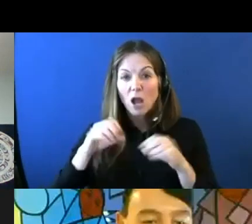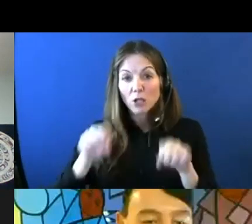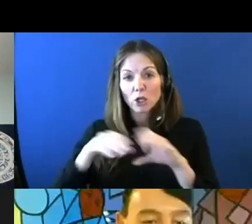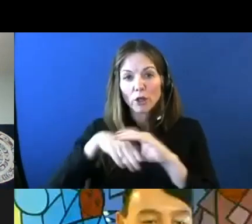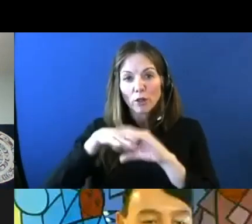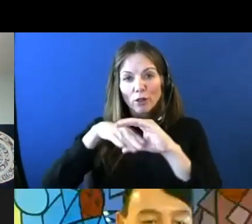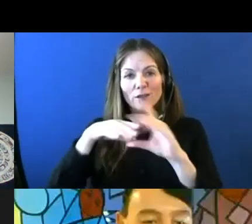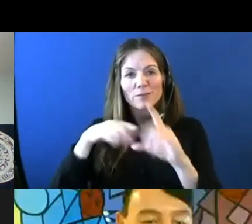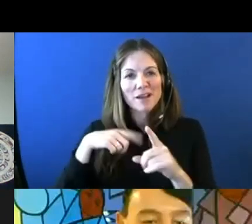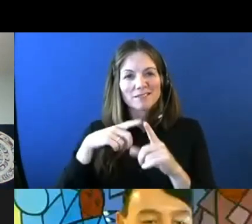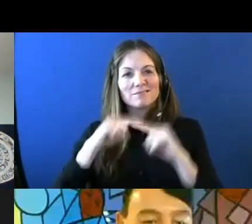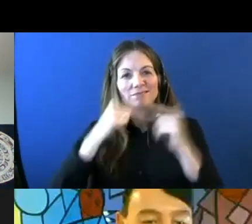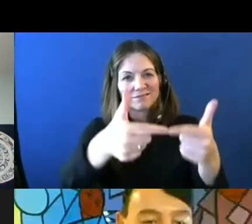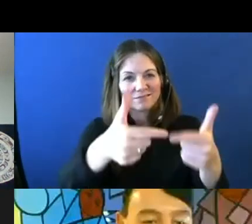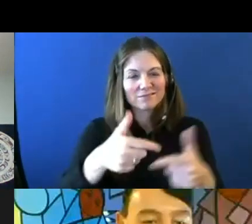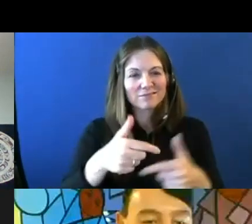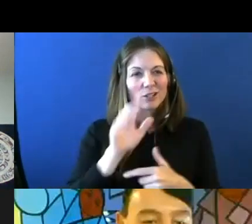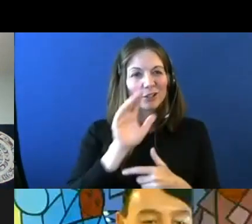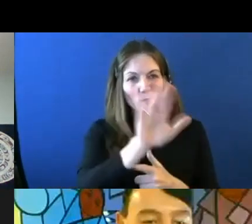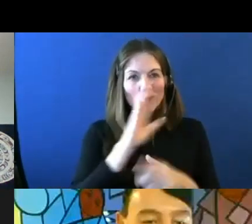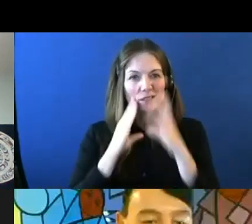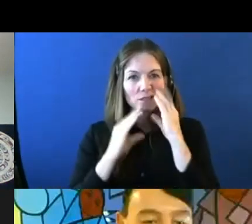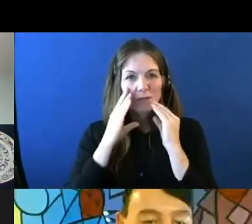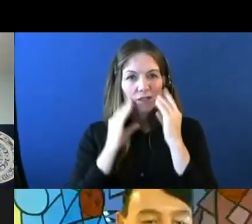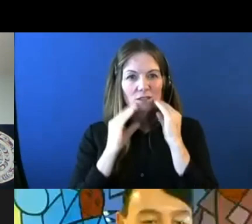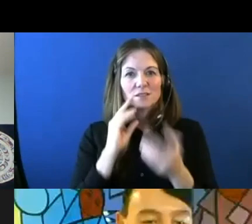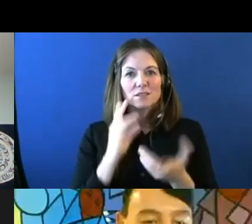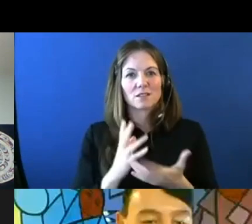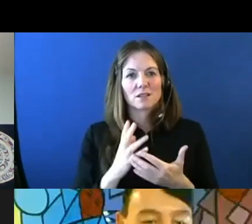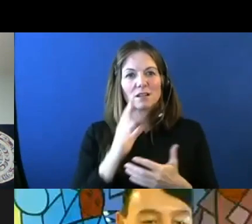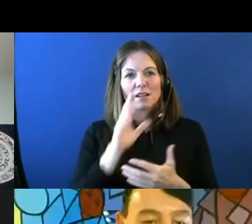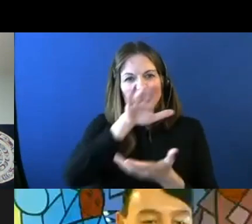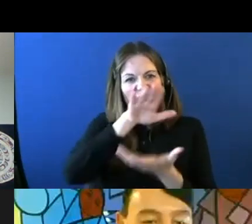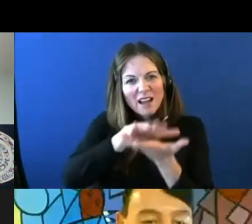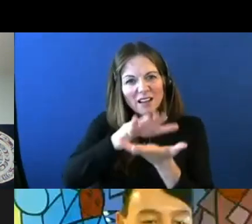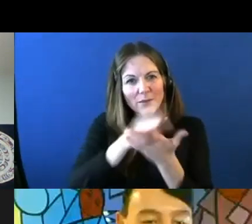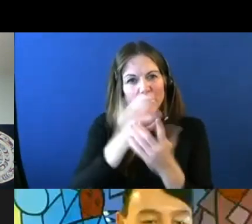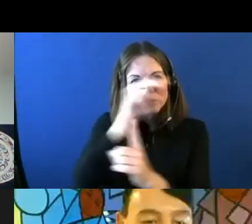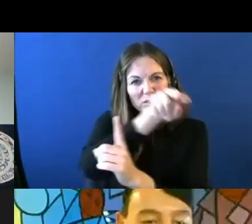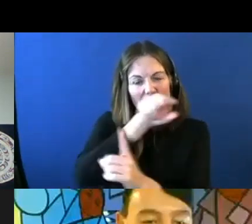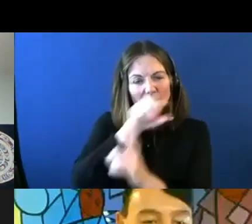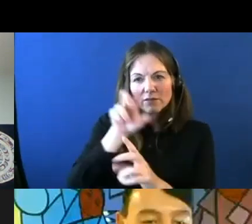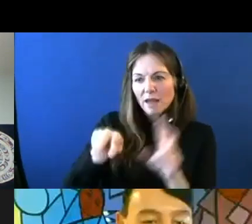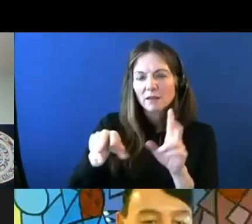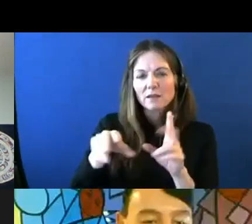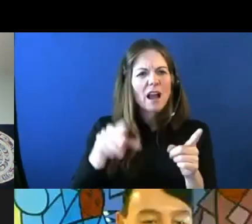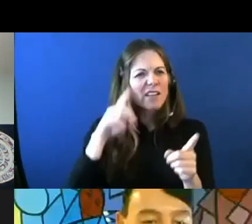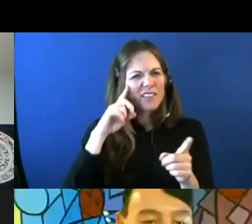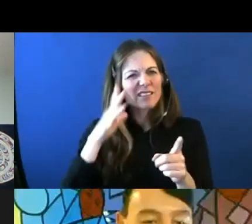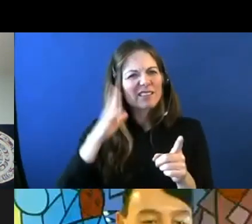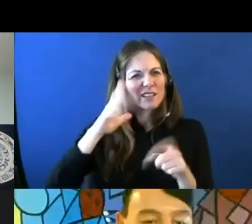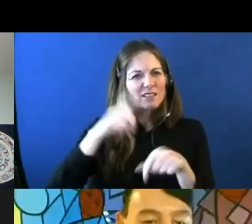you about your experience as an academic. As I think back then you were our research